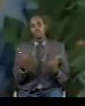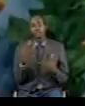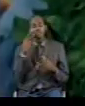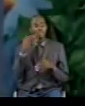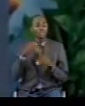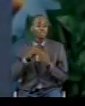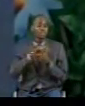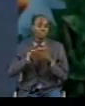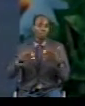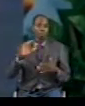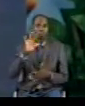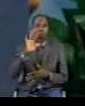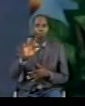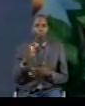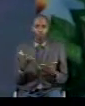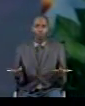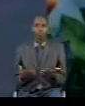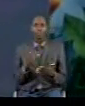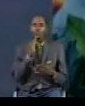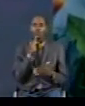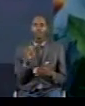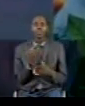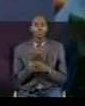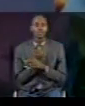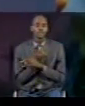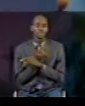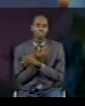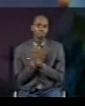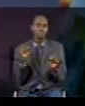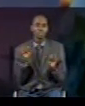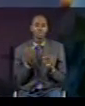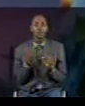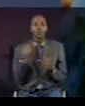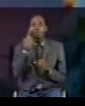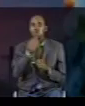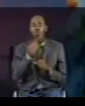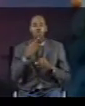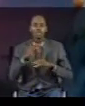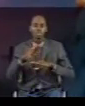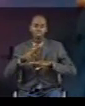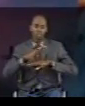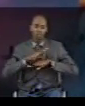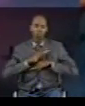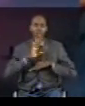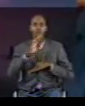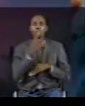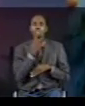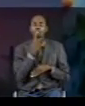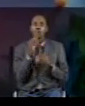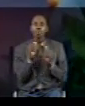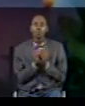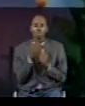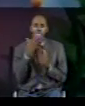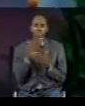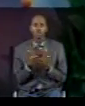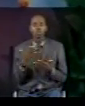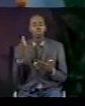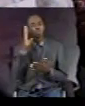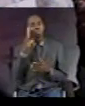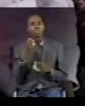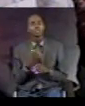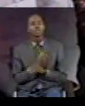Here is redemption. Who satisfies thy mouth with good things? He'll take poverty away from